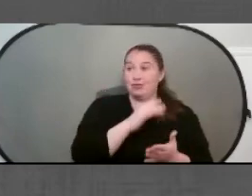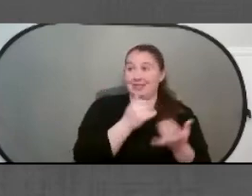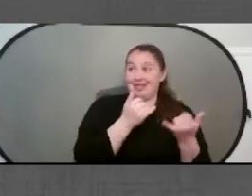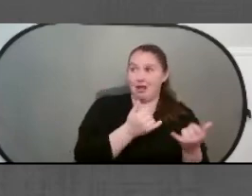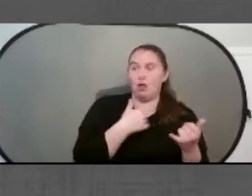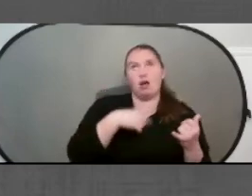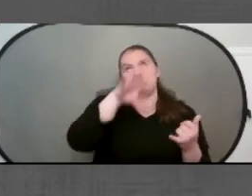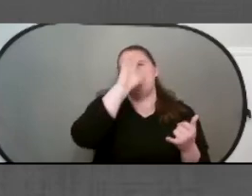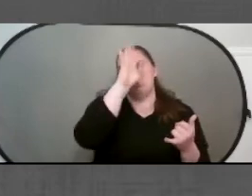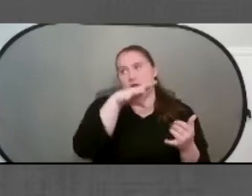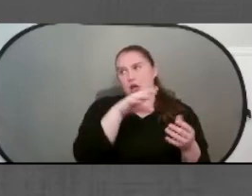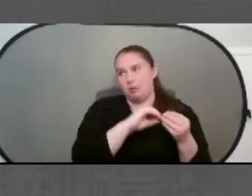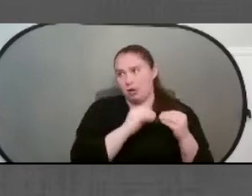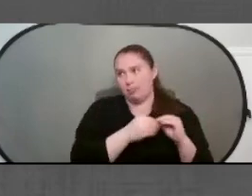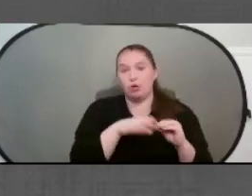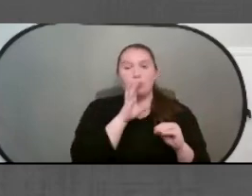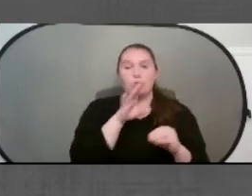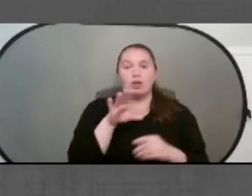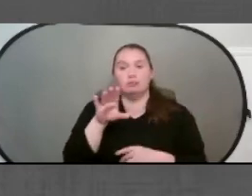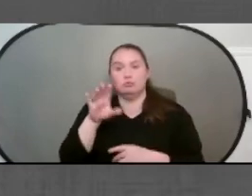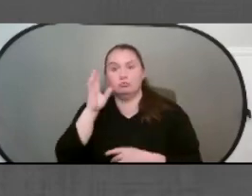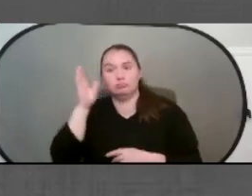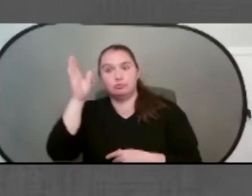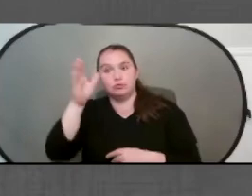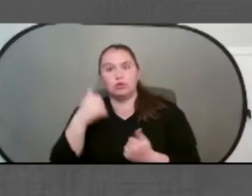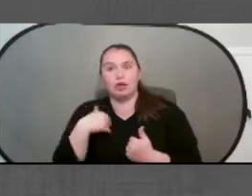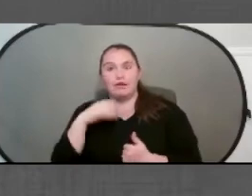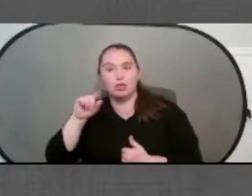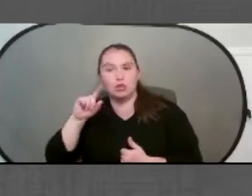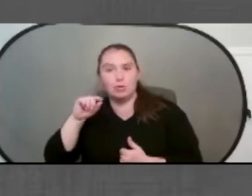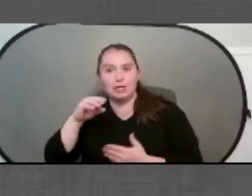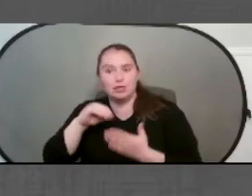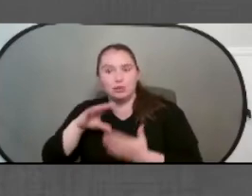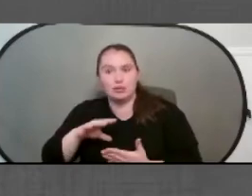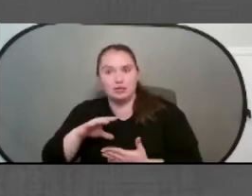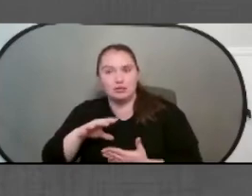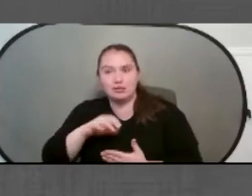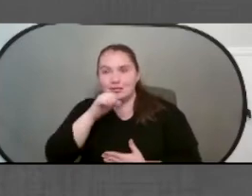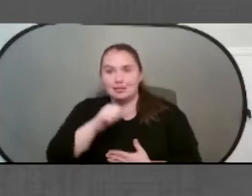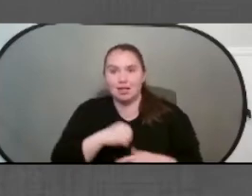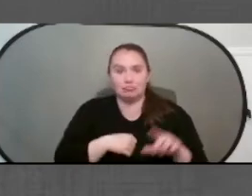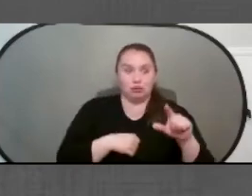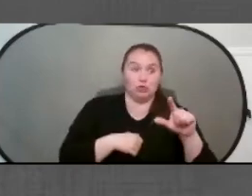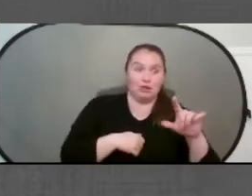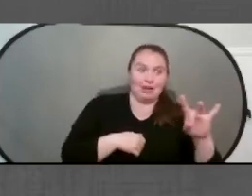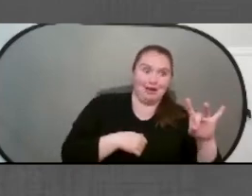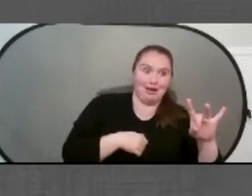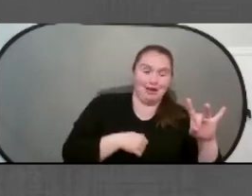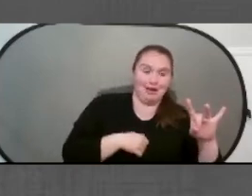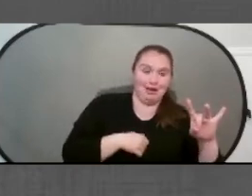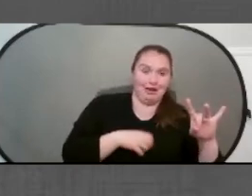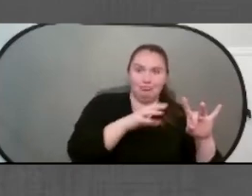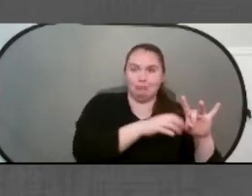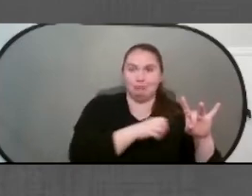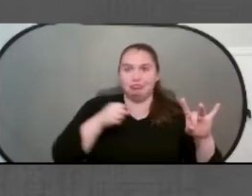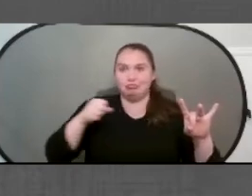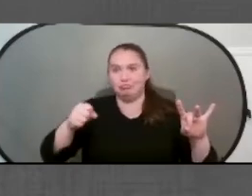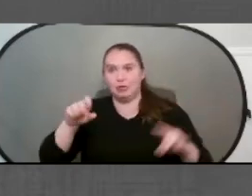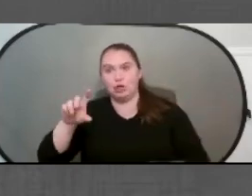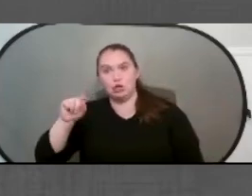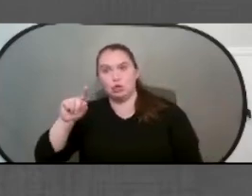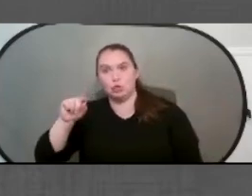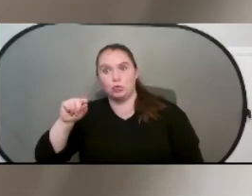I'm making up a number. You're going to have 20 kids in the future. It's not putting 28 kids in a 20 student classroom.